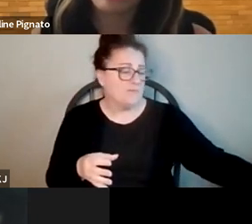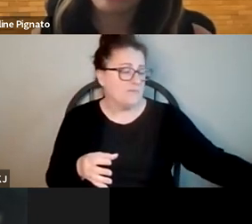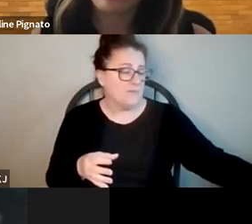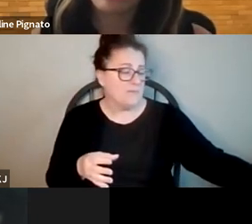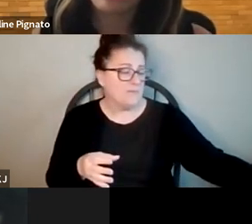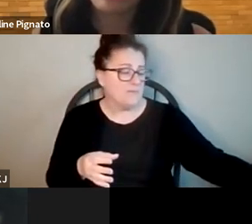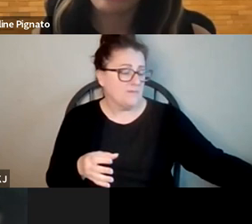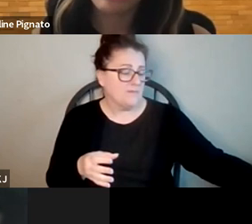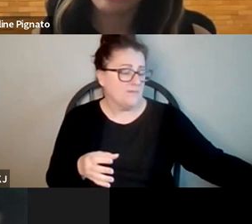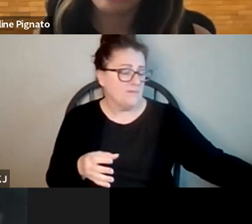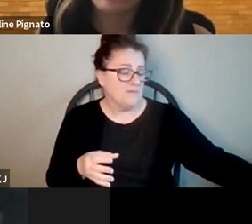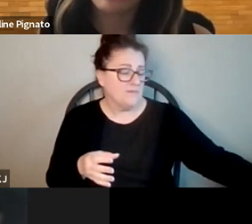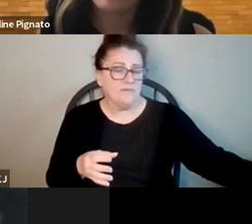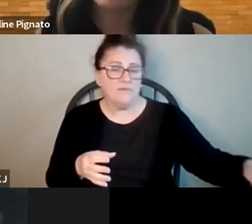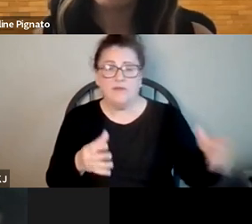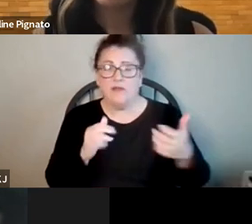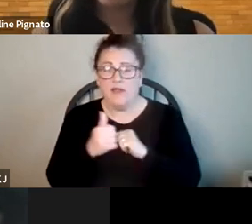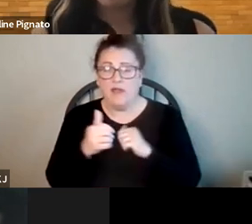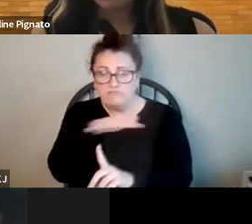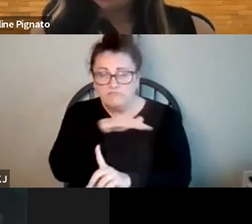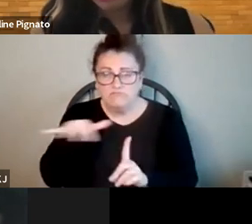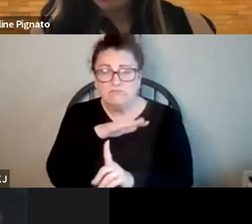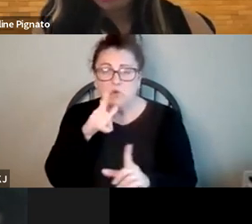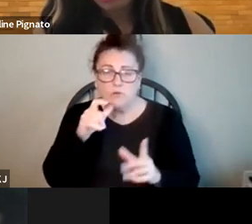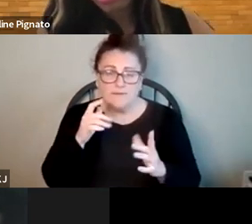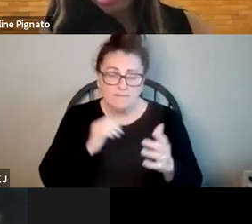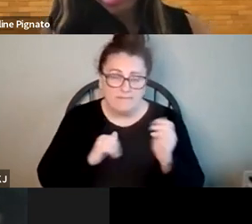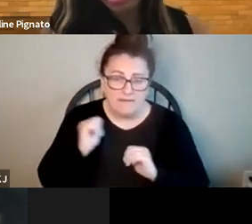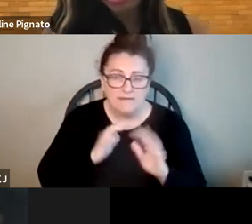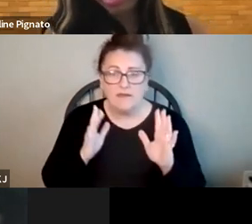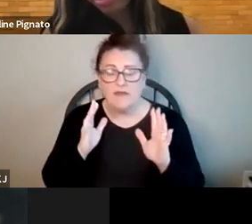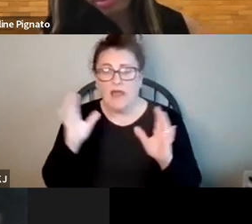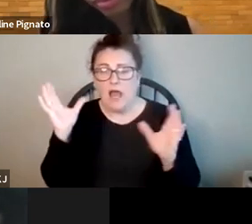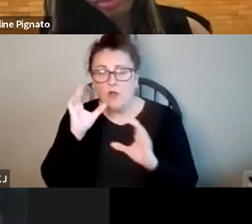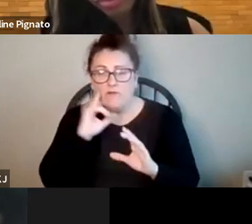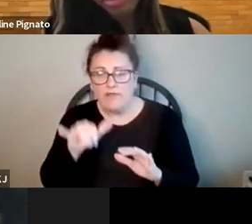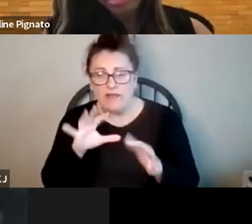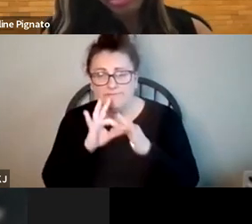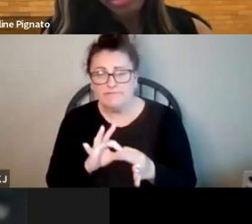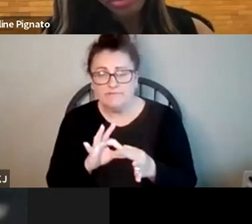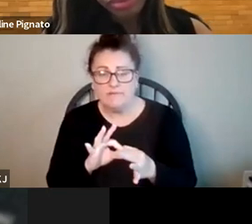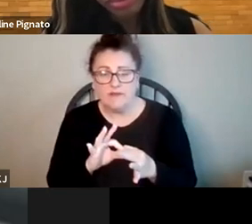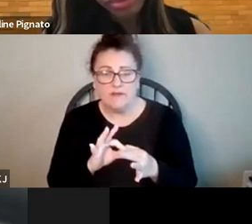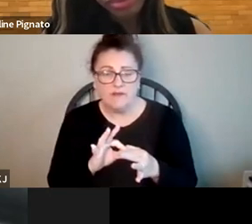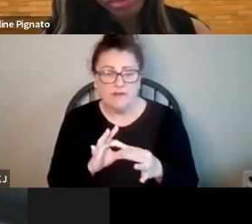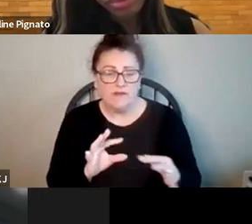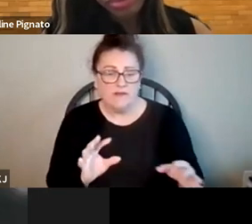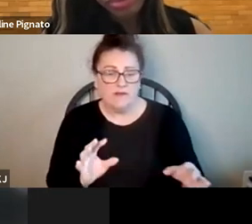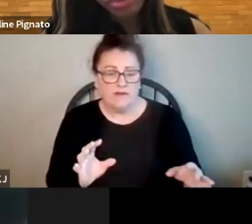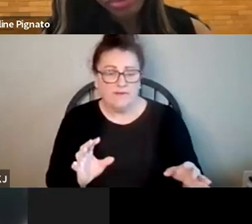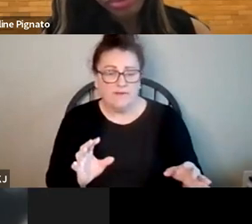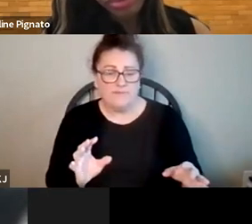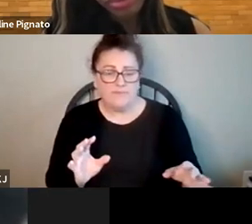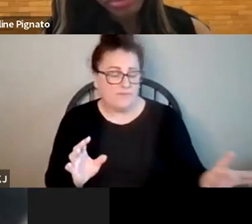proximity and how it's impacting, right? Yeah. So for this, I'm looking for that also, really, when I'm looking at it. So the numbers are already